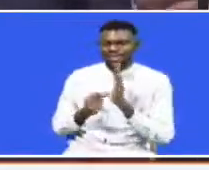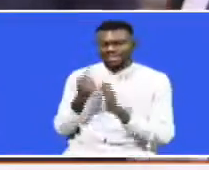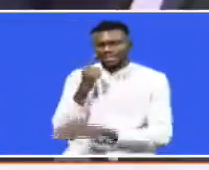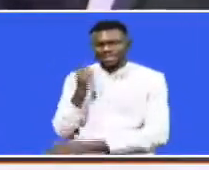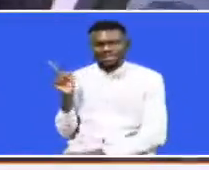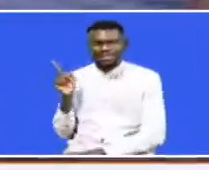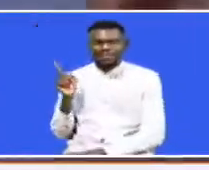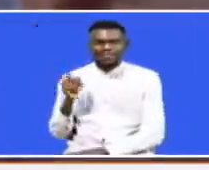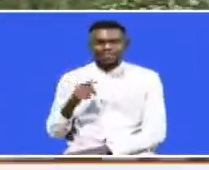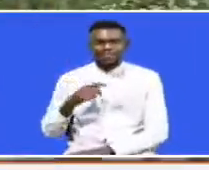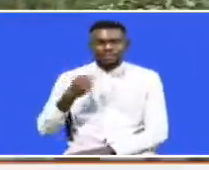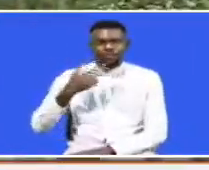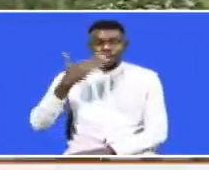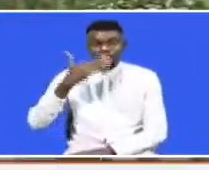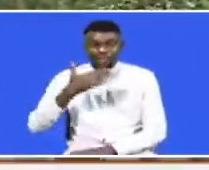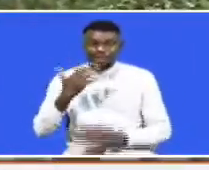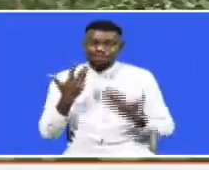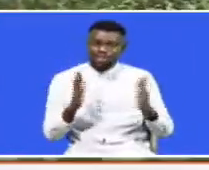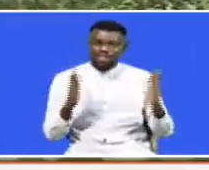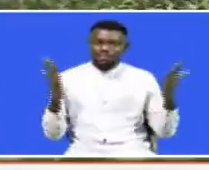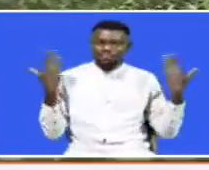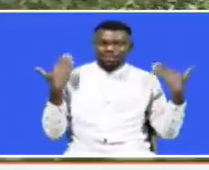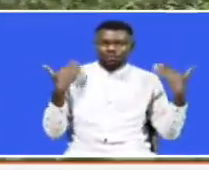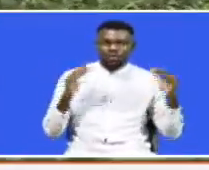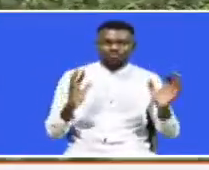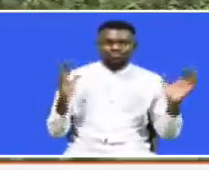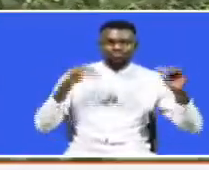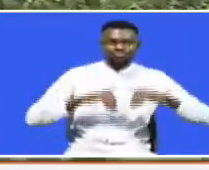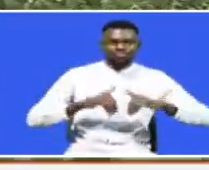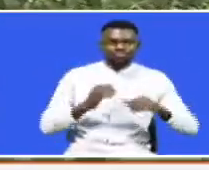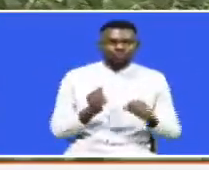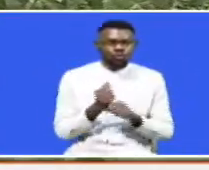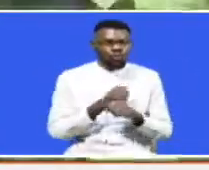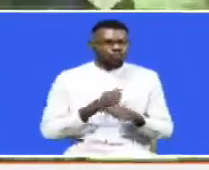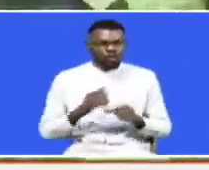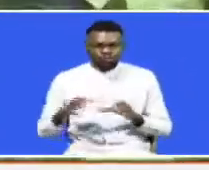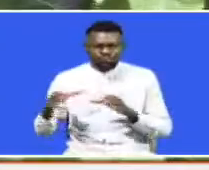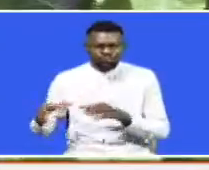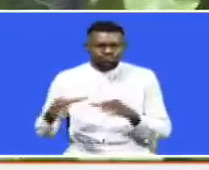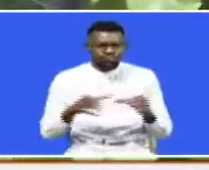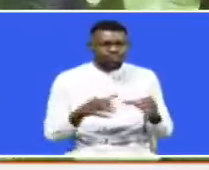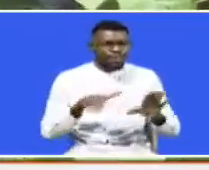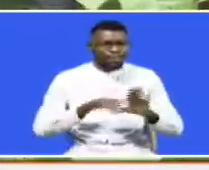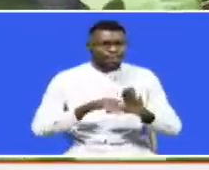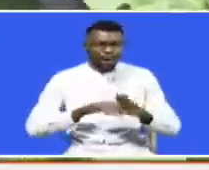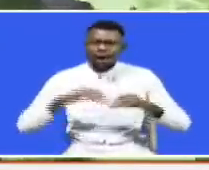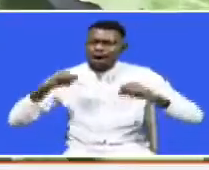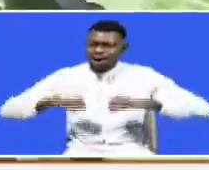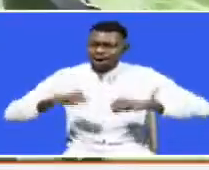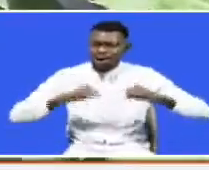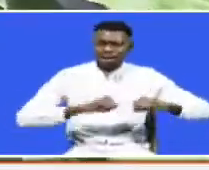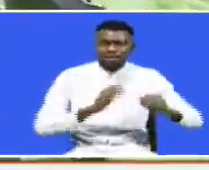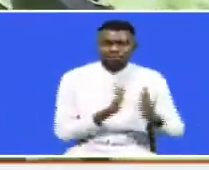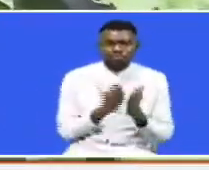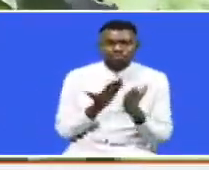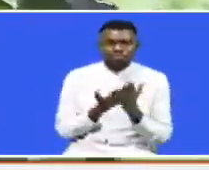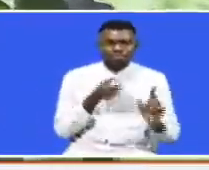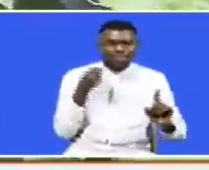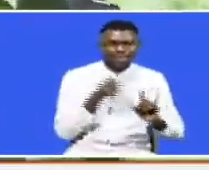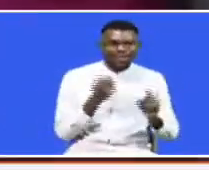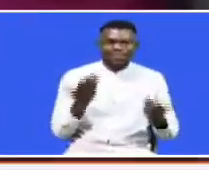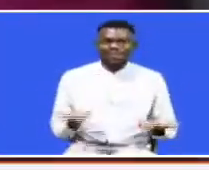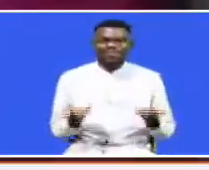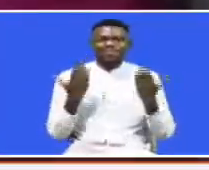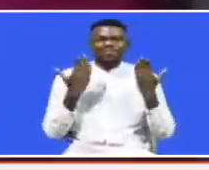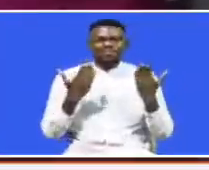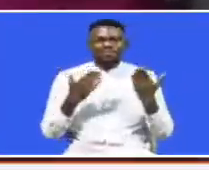two-day coffee summit concluded in Meru on Saturday, with the coffee stakeholders agreeing on a set of proposals to revive the ailing sector.